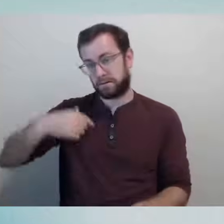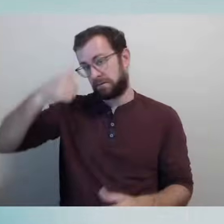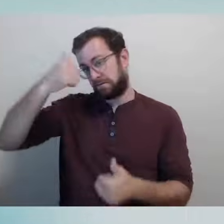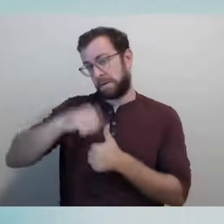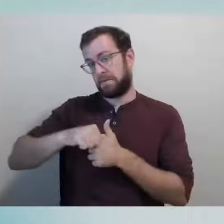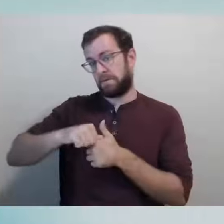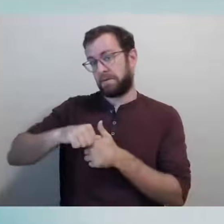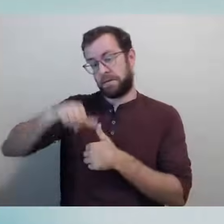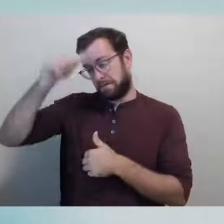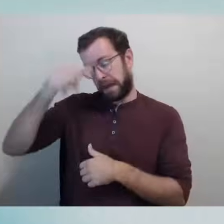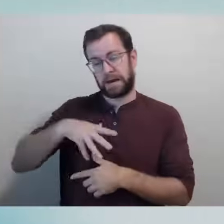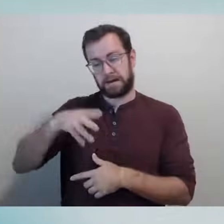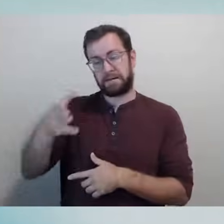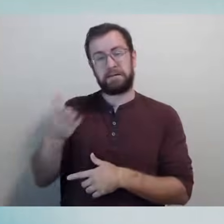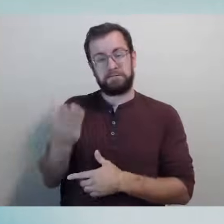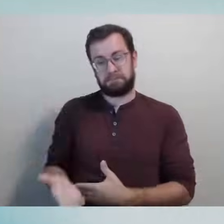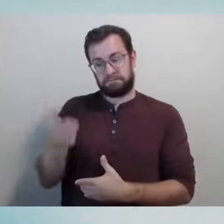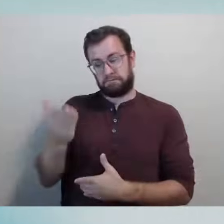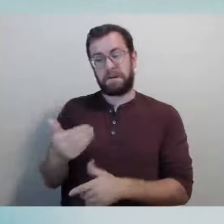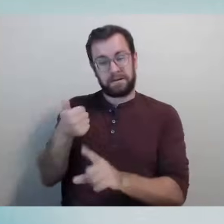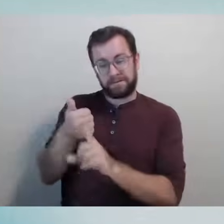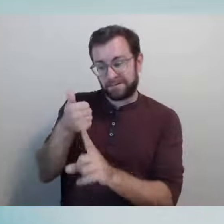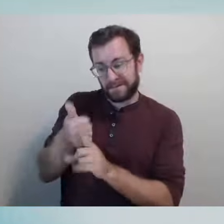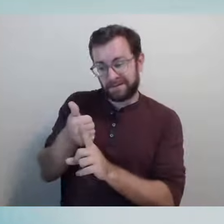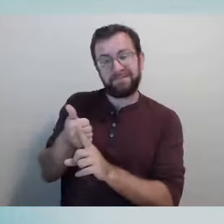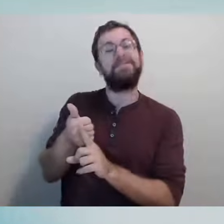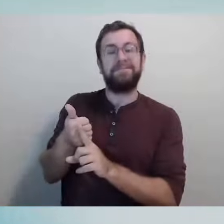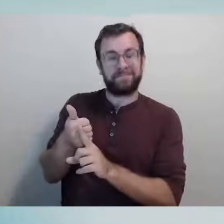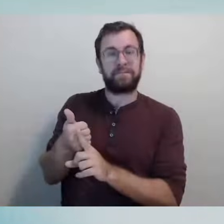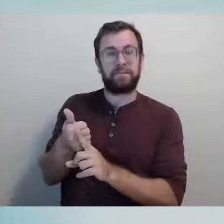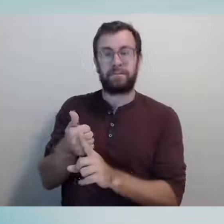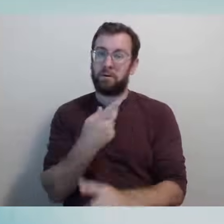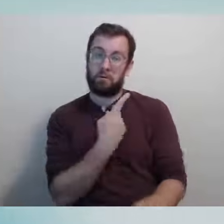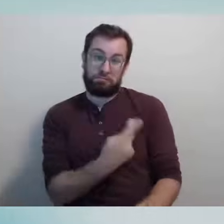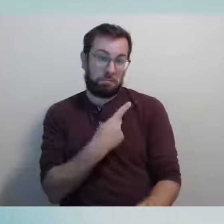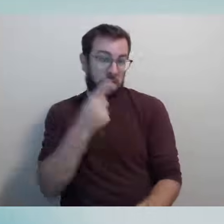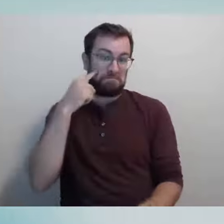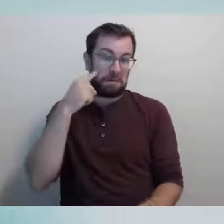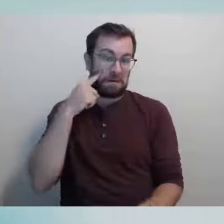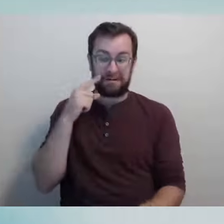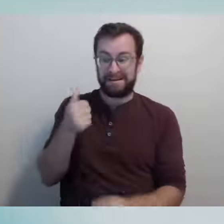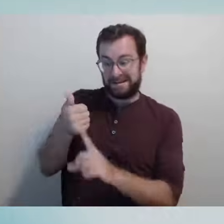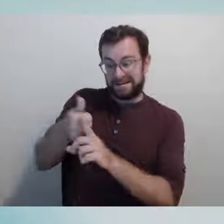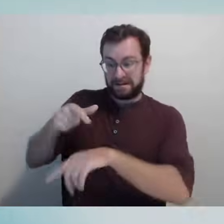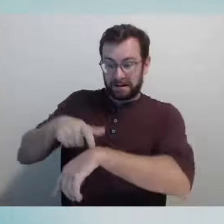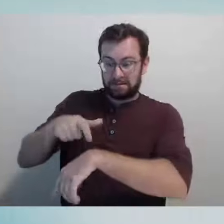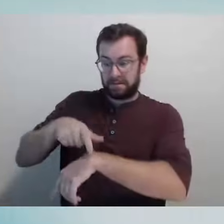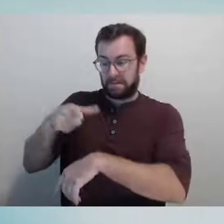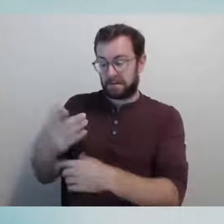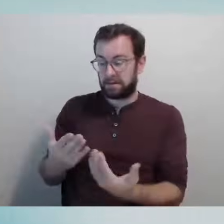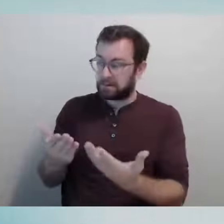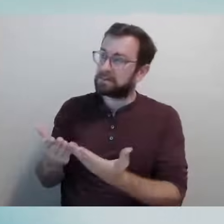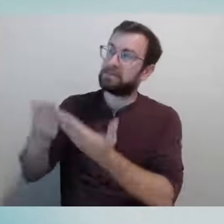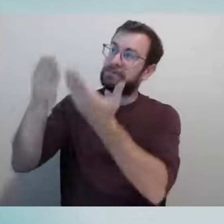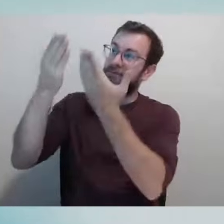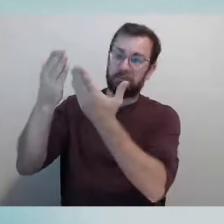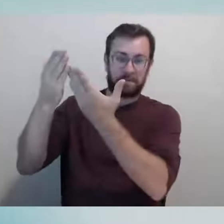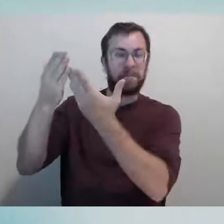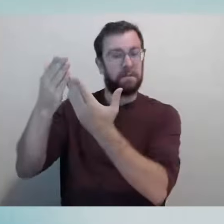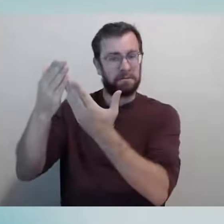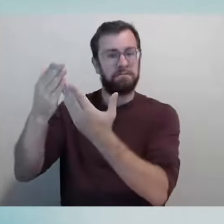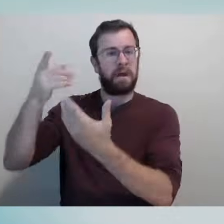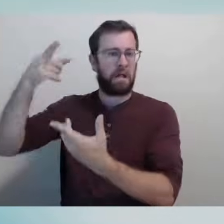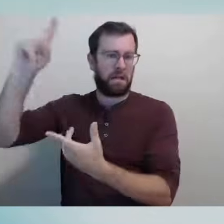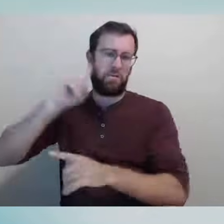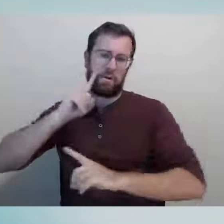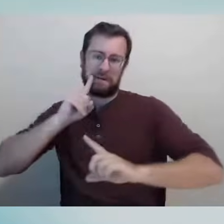anhu, a man who you and I would think every time he raises his hands to Allah, Allah will respond to him.